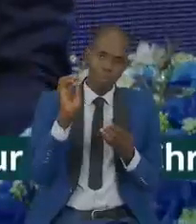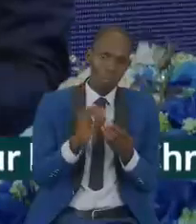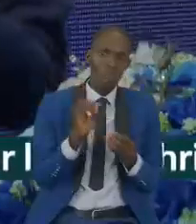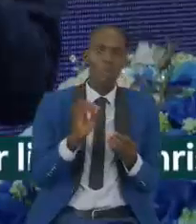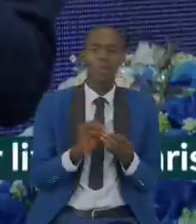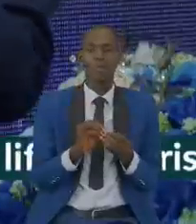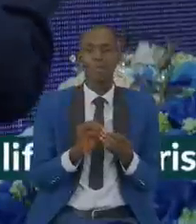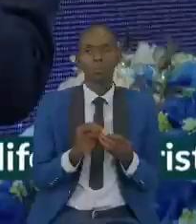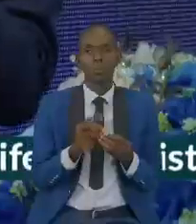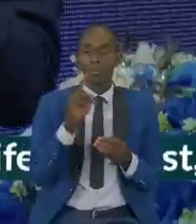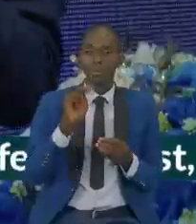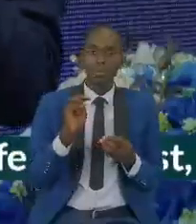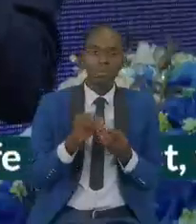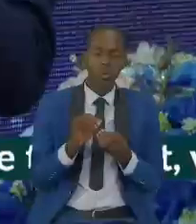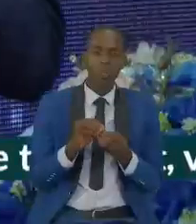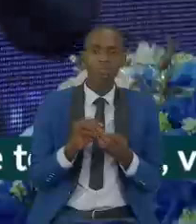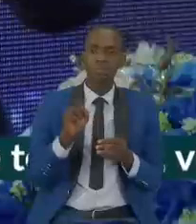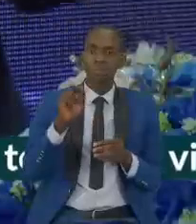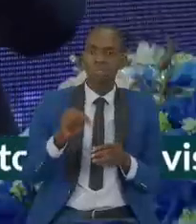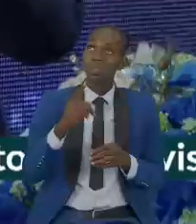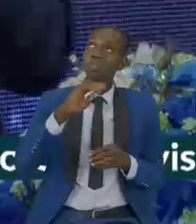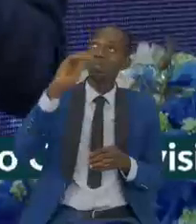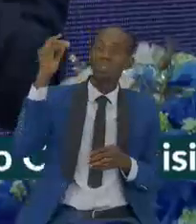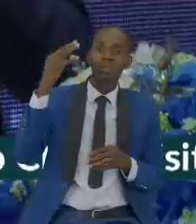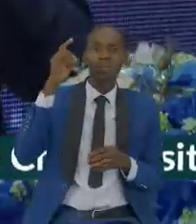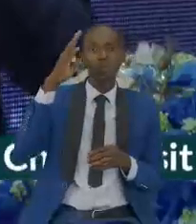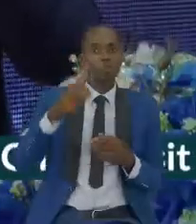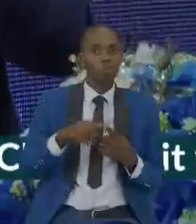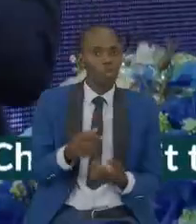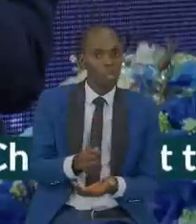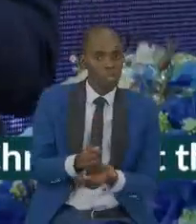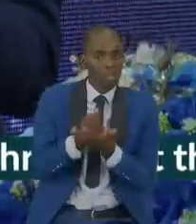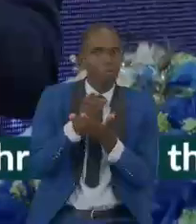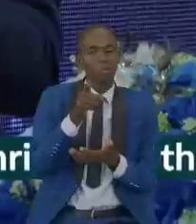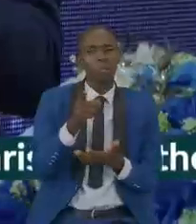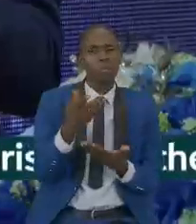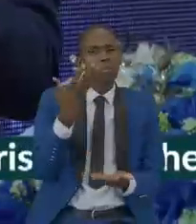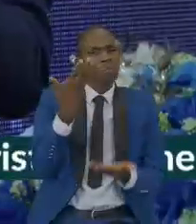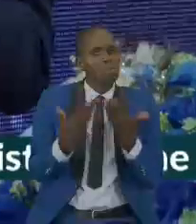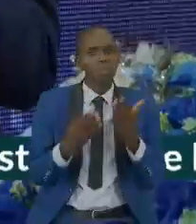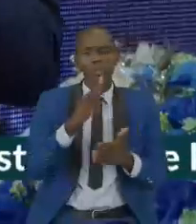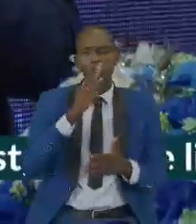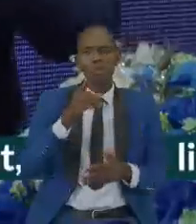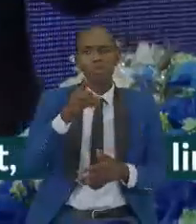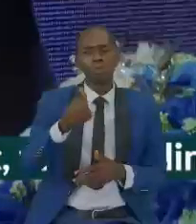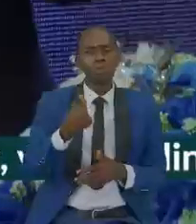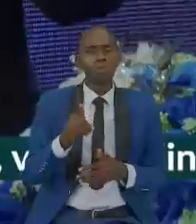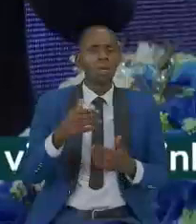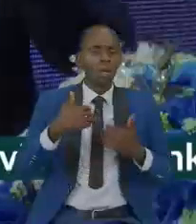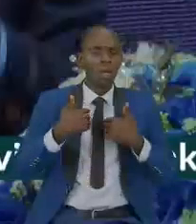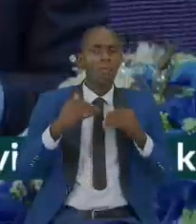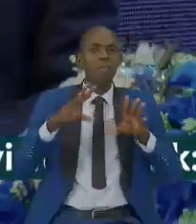Please, let's be smart about it. Look at people by the fence and also by